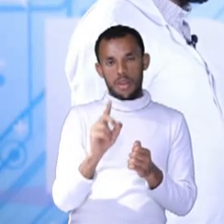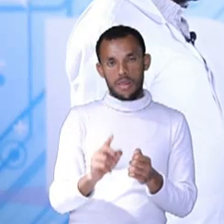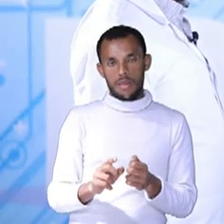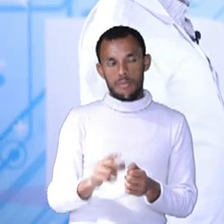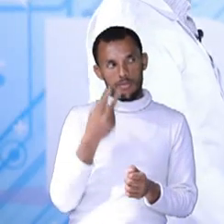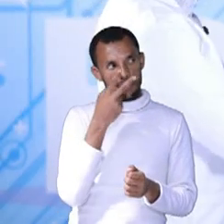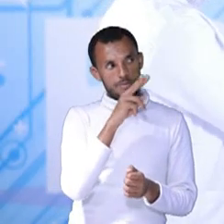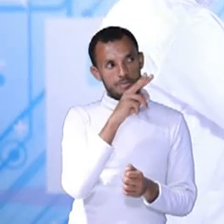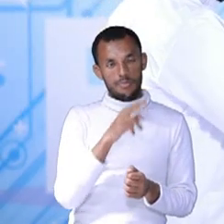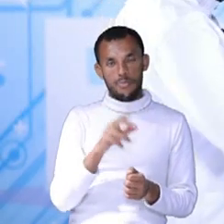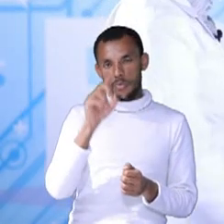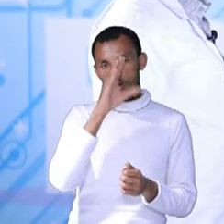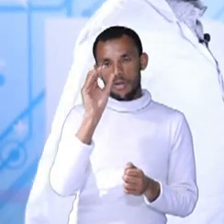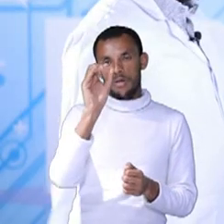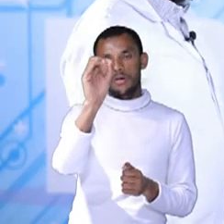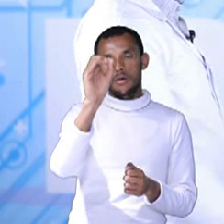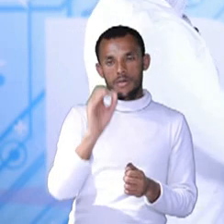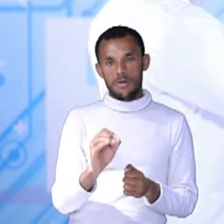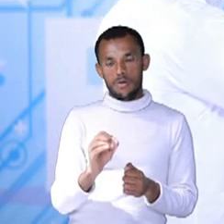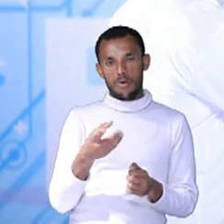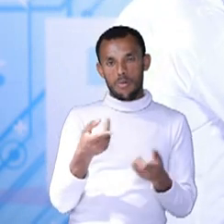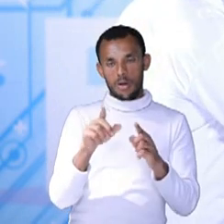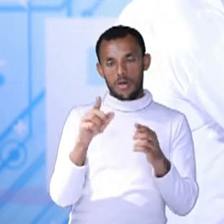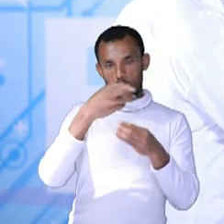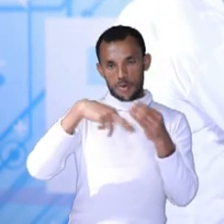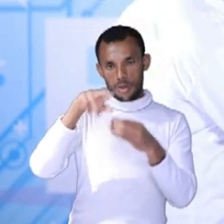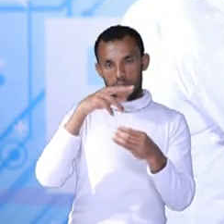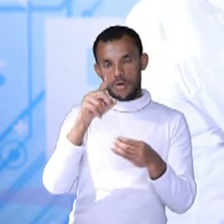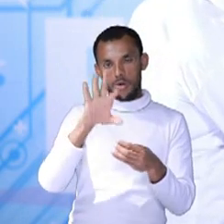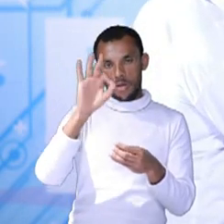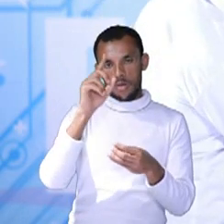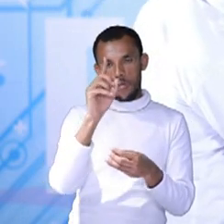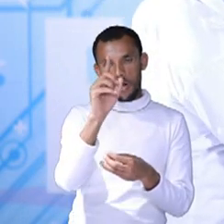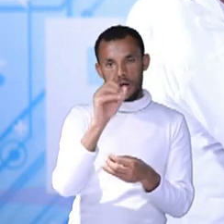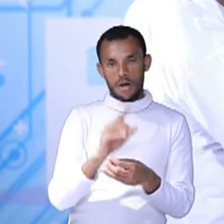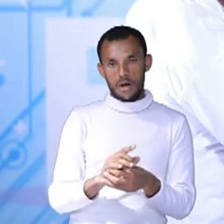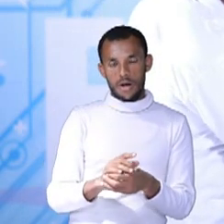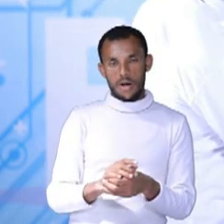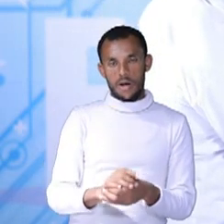1 and 1 and 0. So when you rotate this, you'll have this 1.